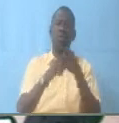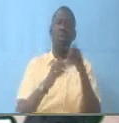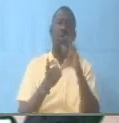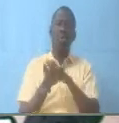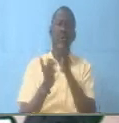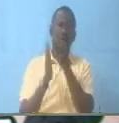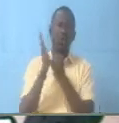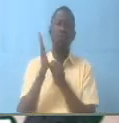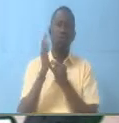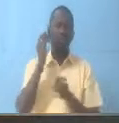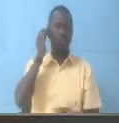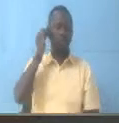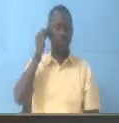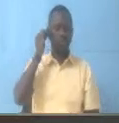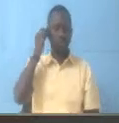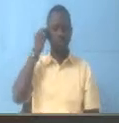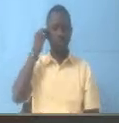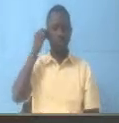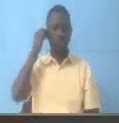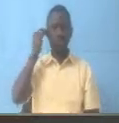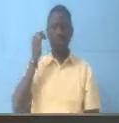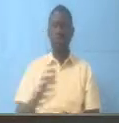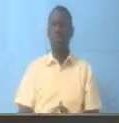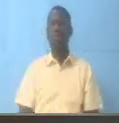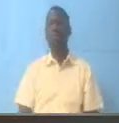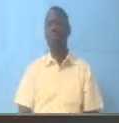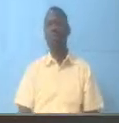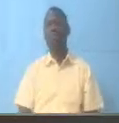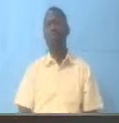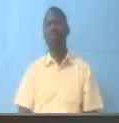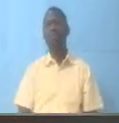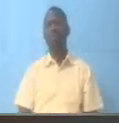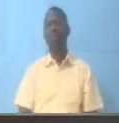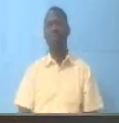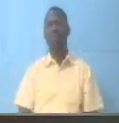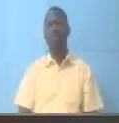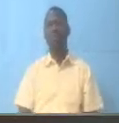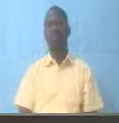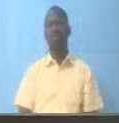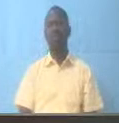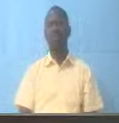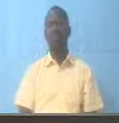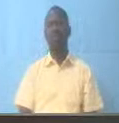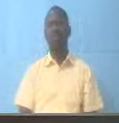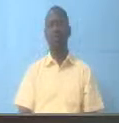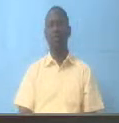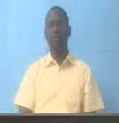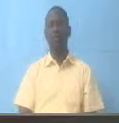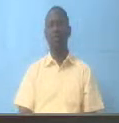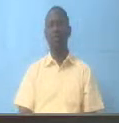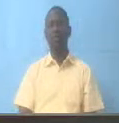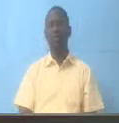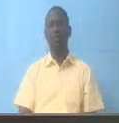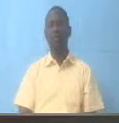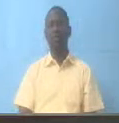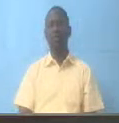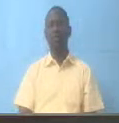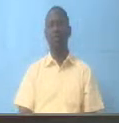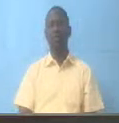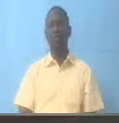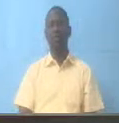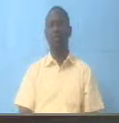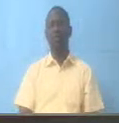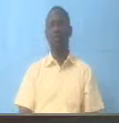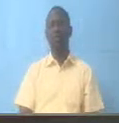seet naka lañ koy tënkee ndax dafa mel ni daal dañ ko tuumaaloon li fi suxal fitna te ñu mujjee ñu gis ne daal dafa mel ni loolu lañ ko wékk rek ci